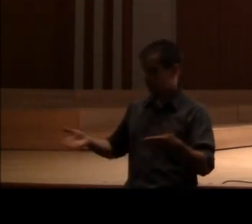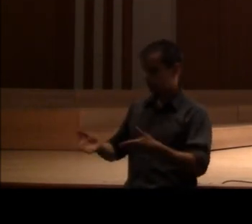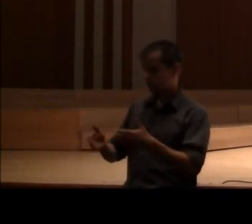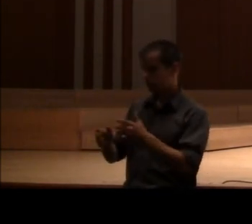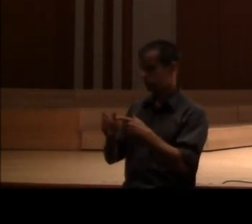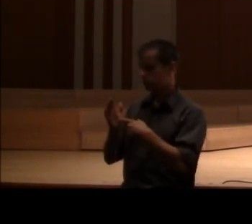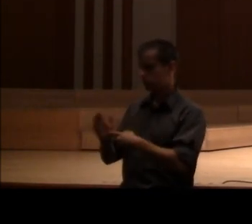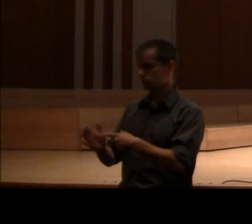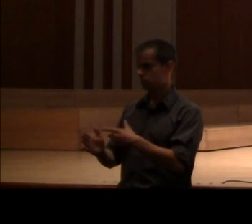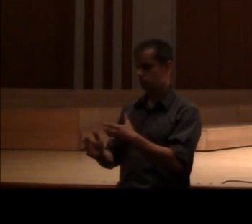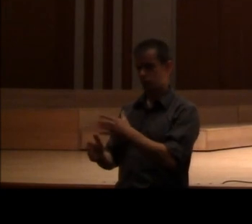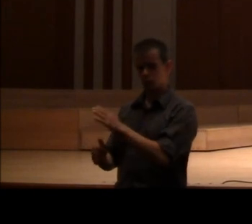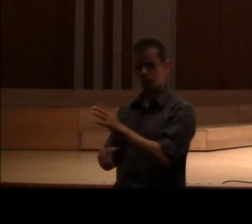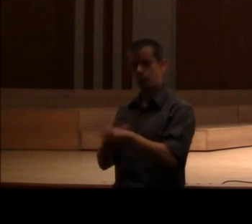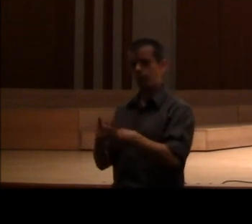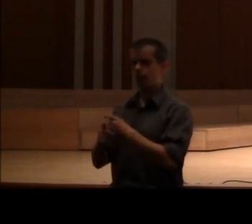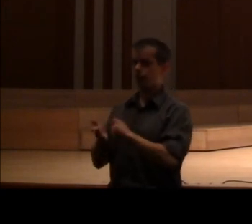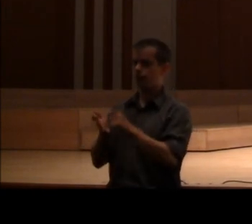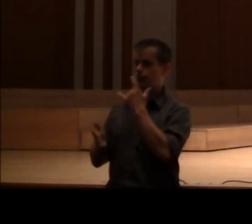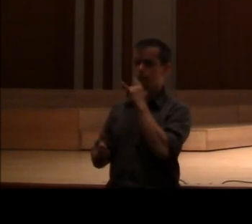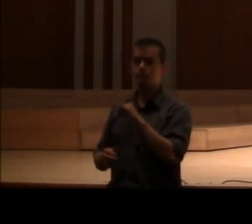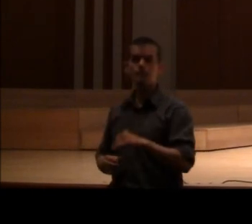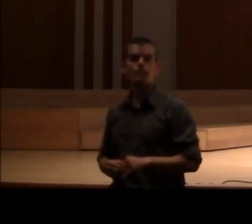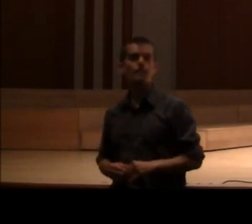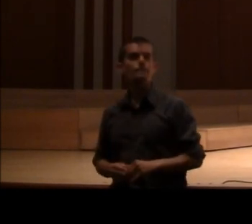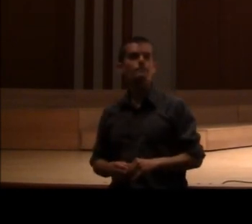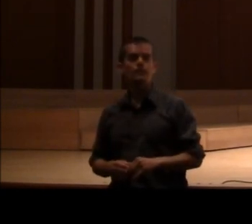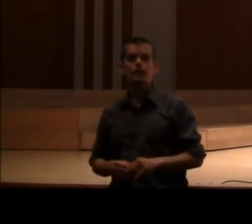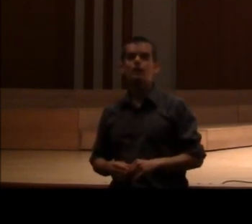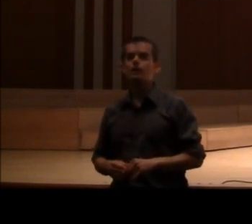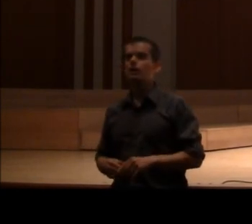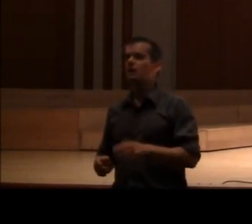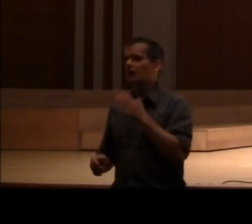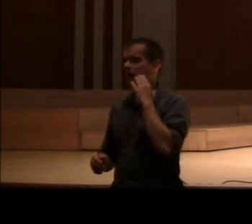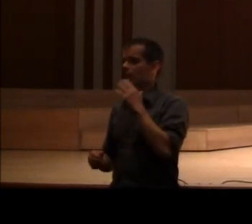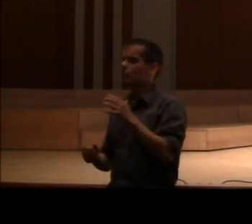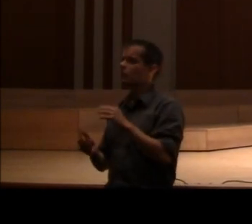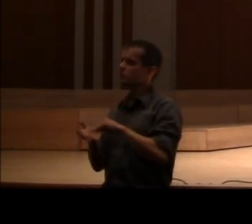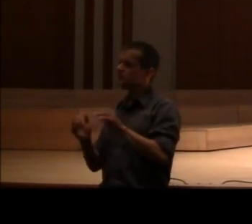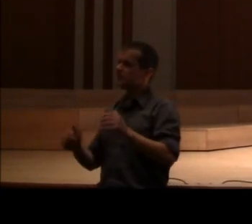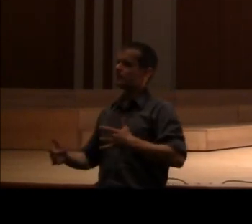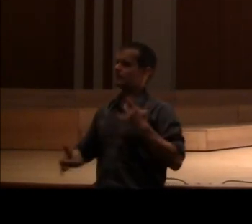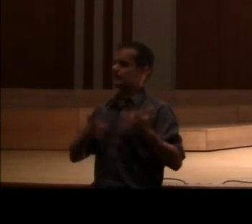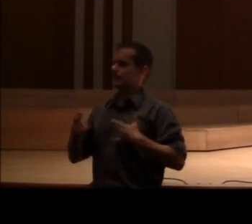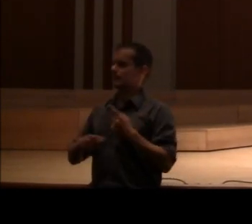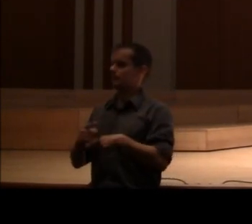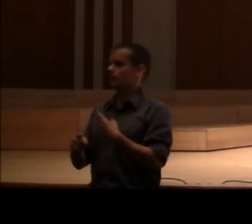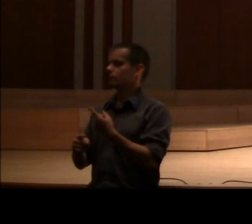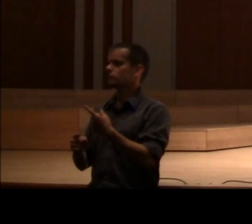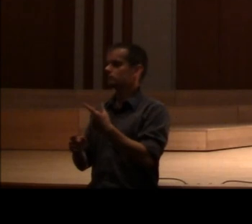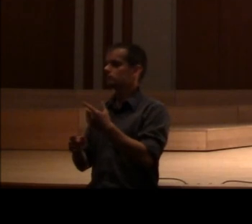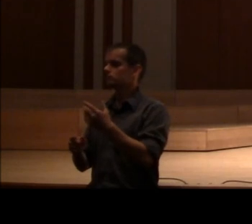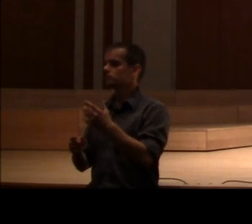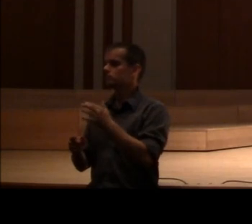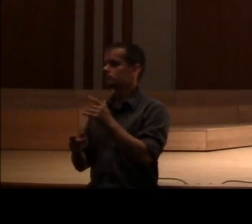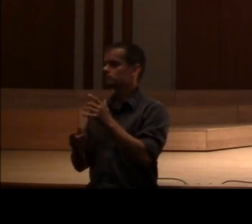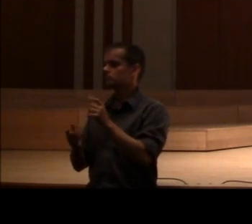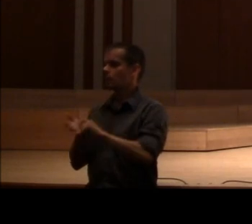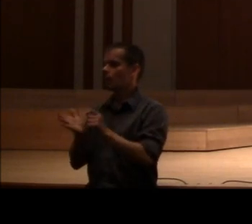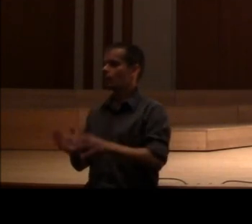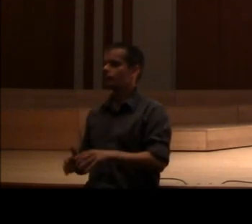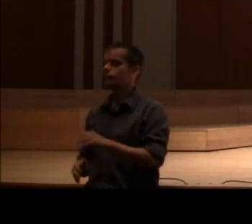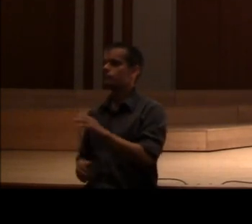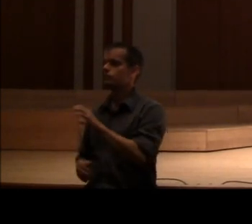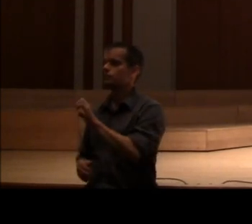authors and mentors. Wonderful. I know that students can get really excited about author visits. Christopher Paolini, he wrote Aragon,